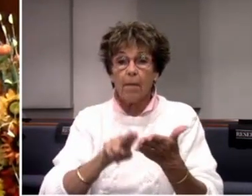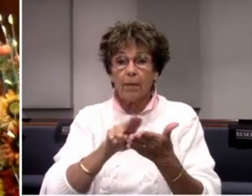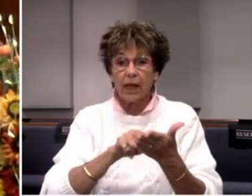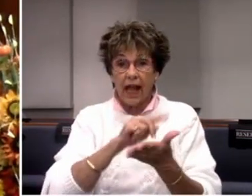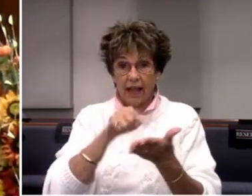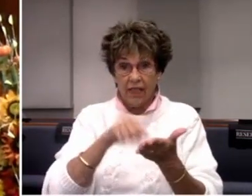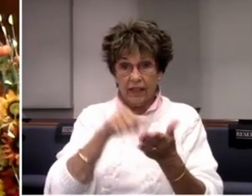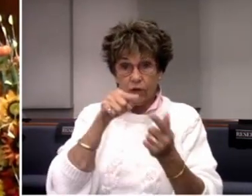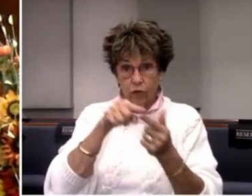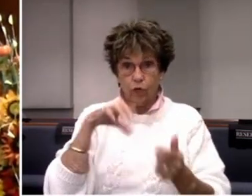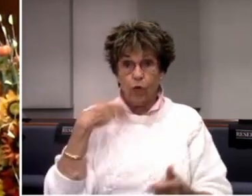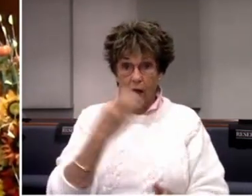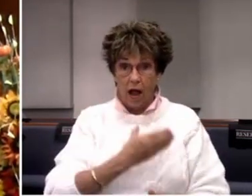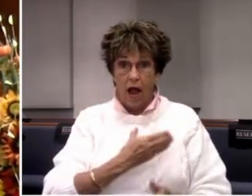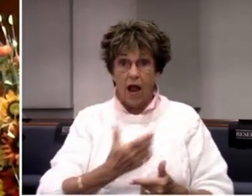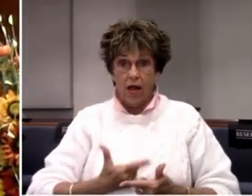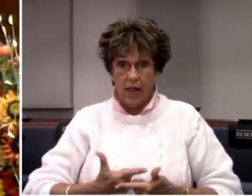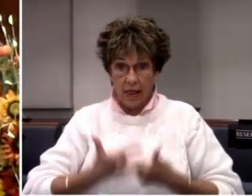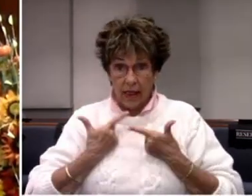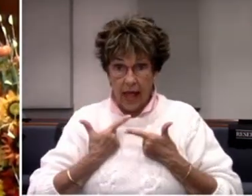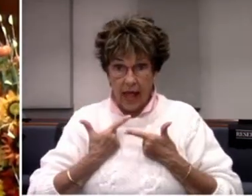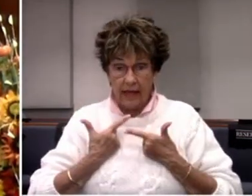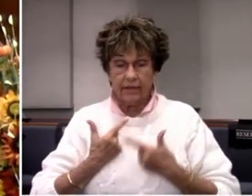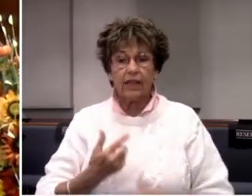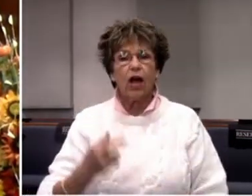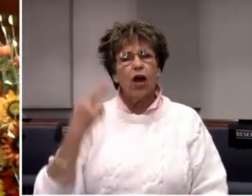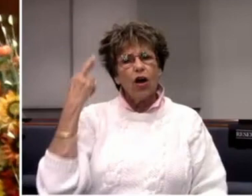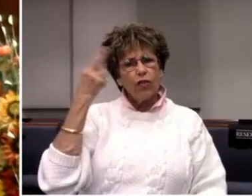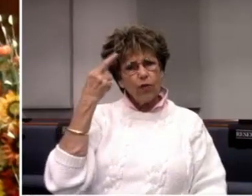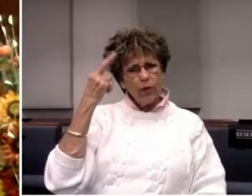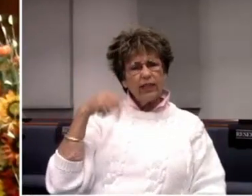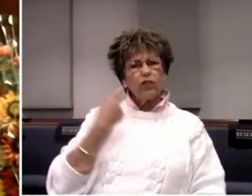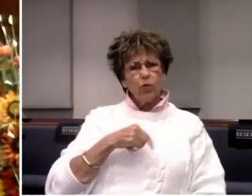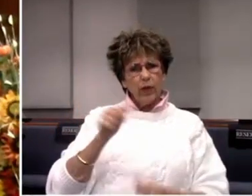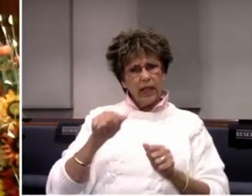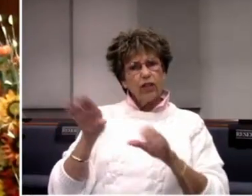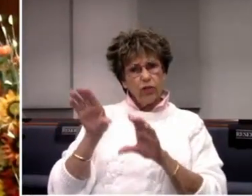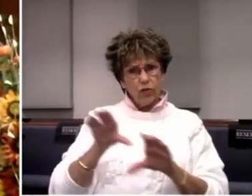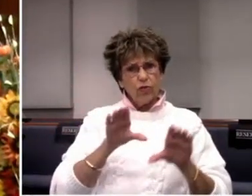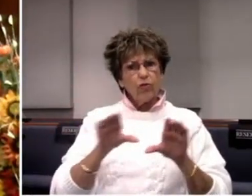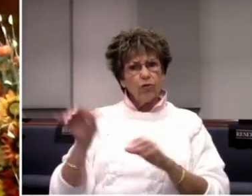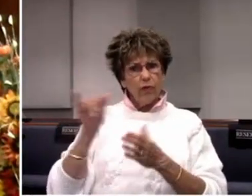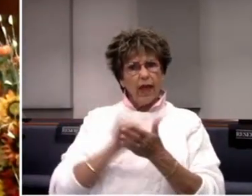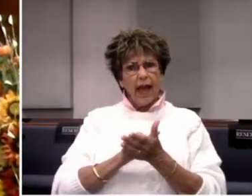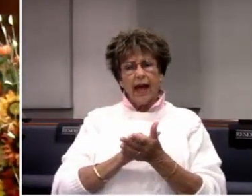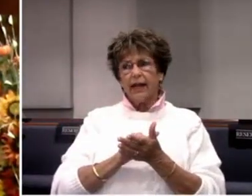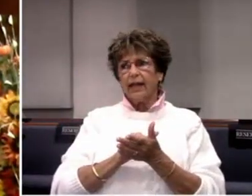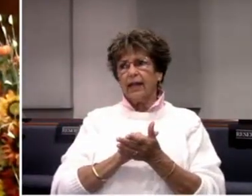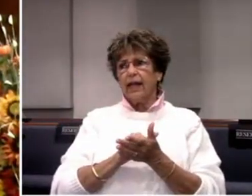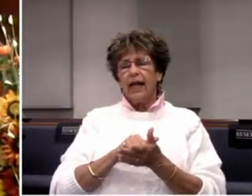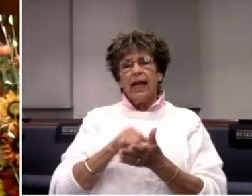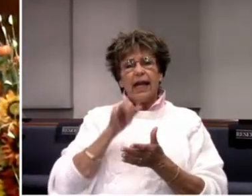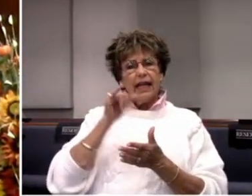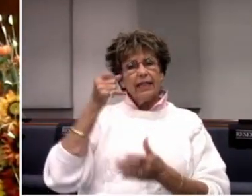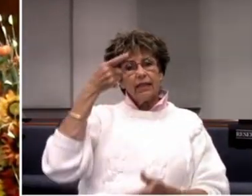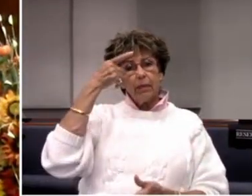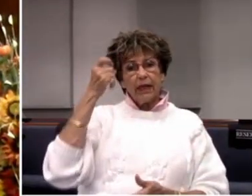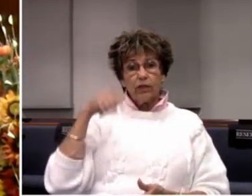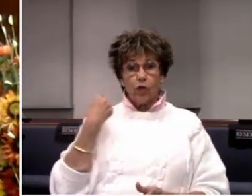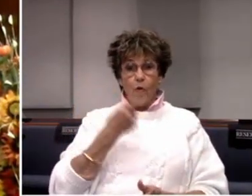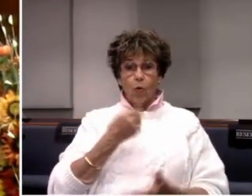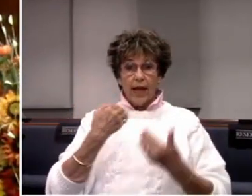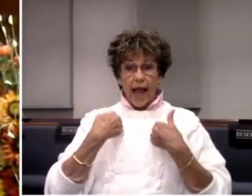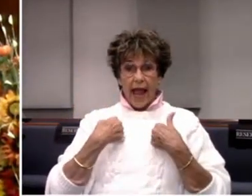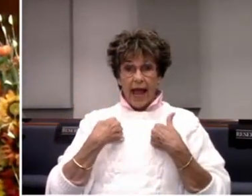in our life. And the reason that we can practically apply this in our life is because we have